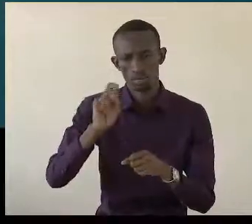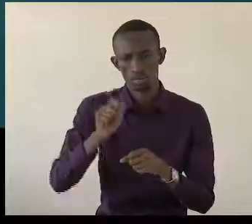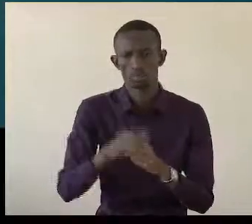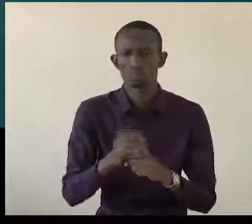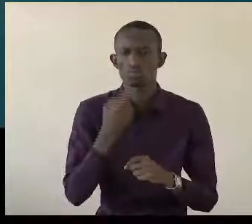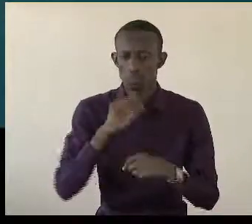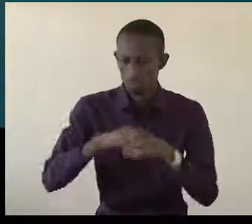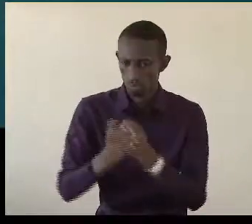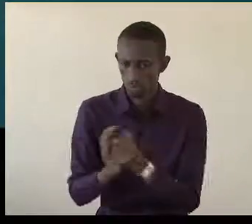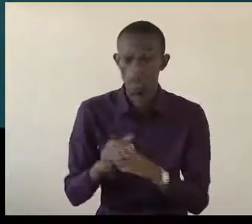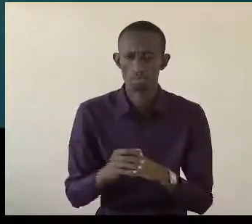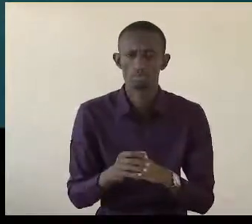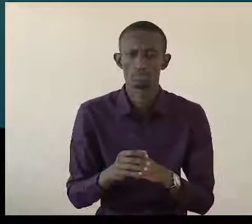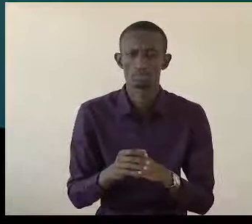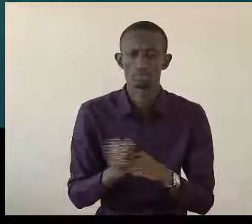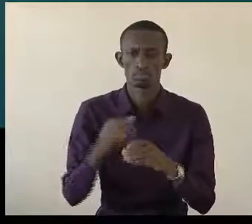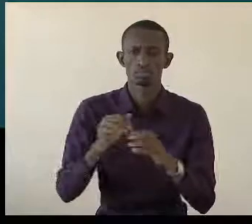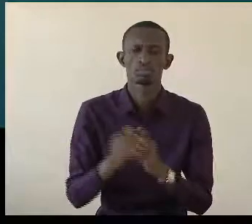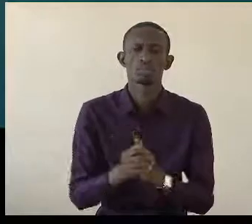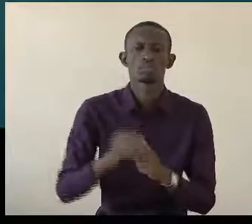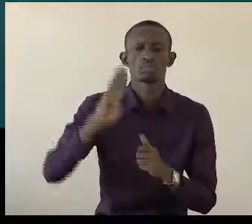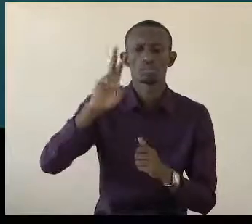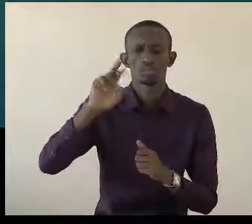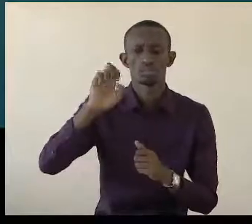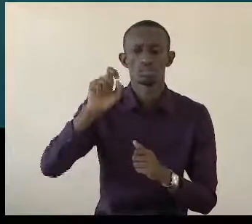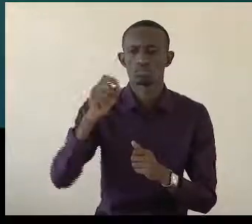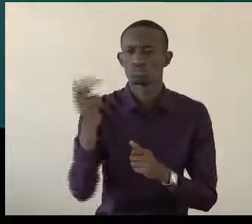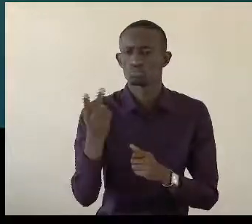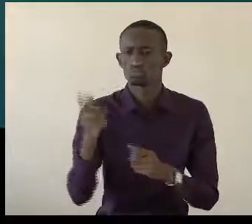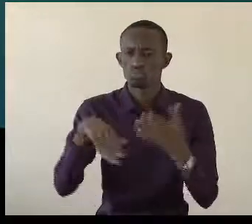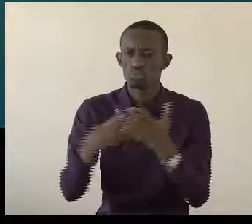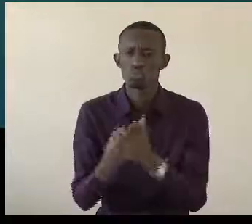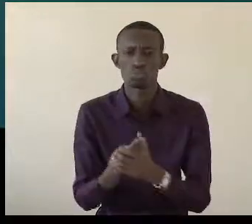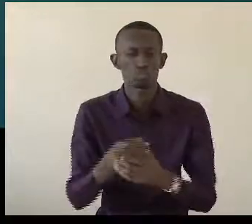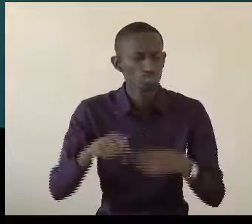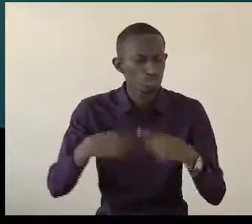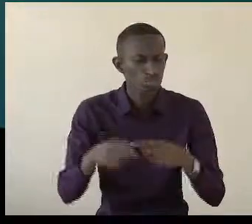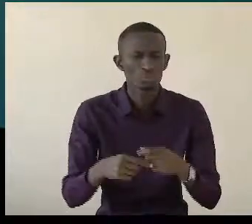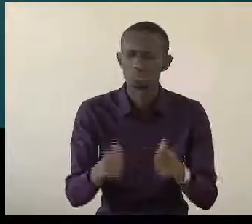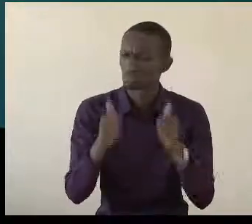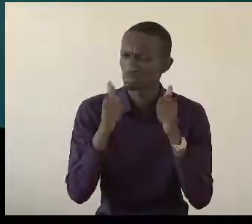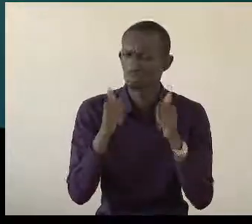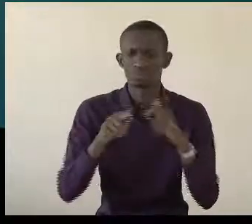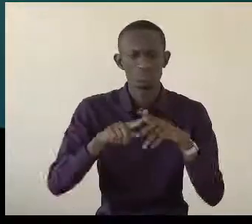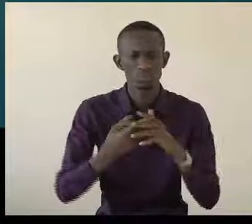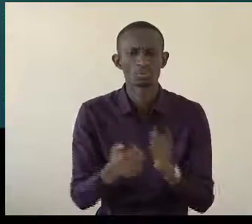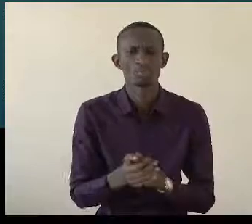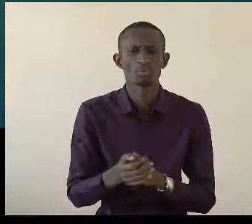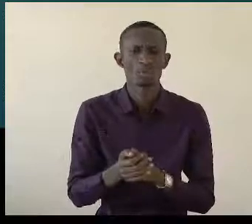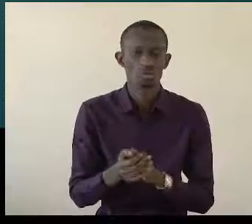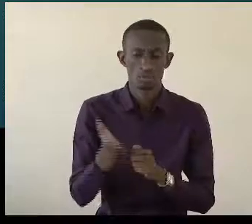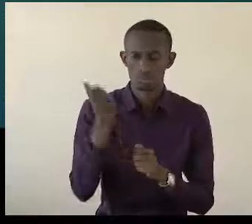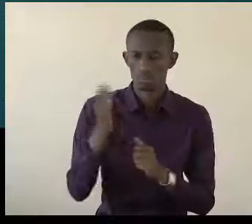2-ol. And as I said, it is always good to start with what? To start with the